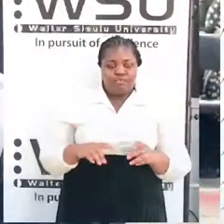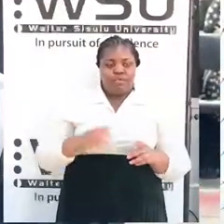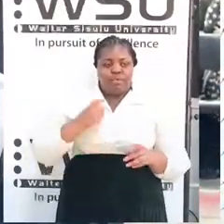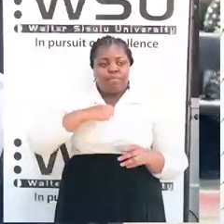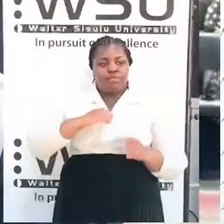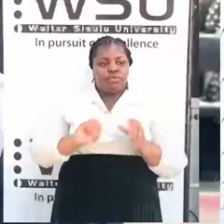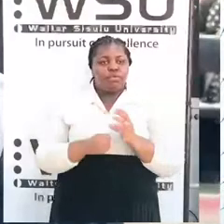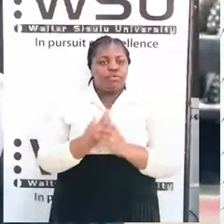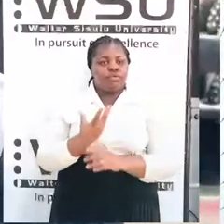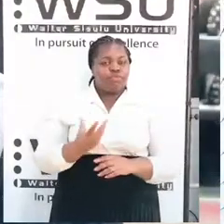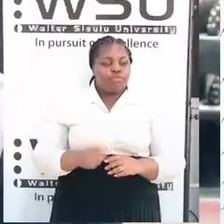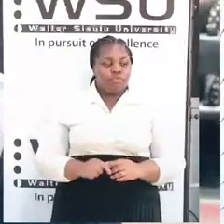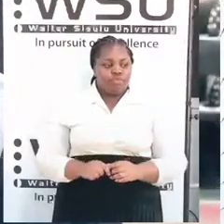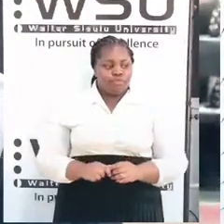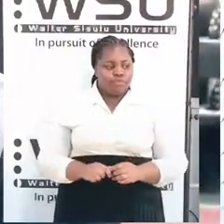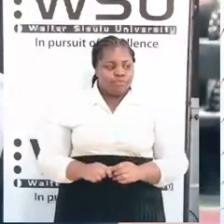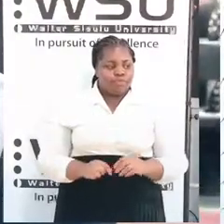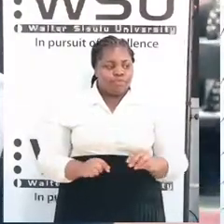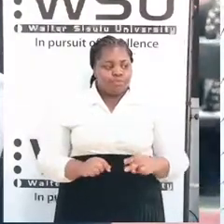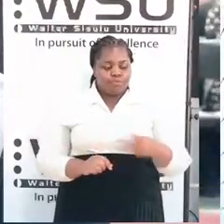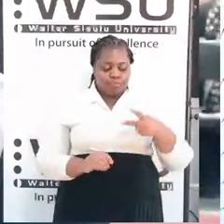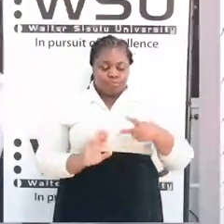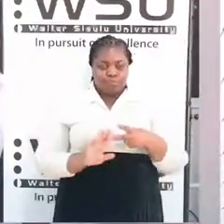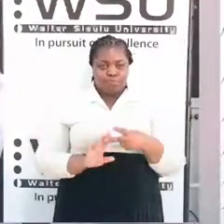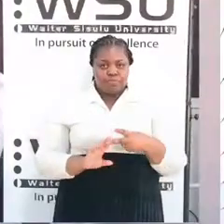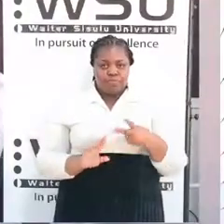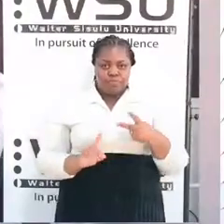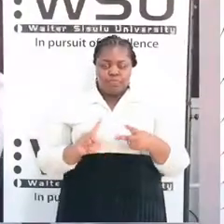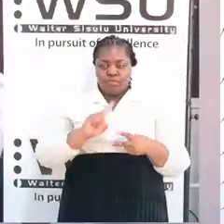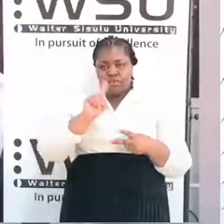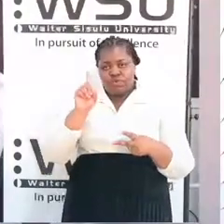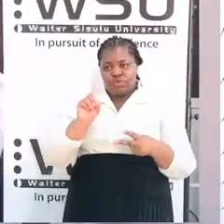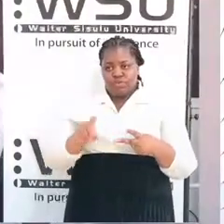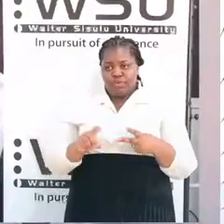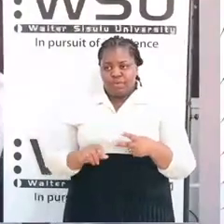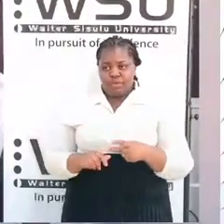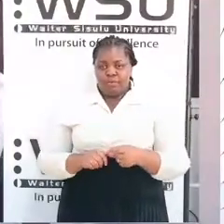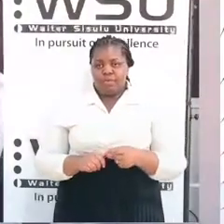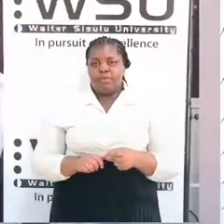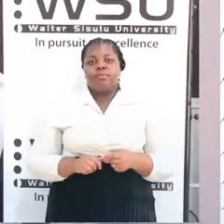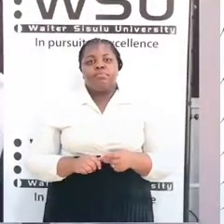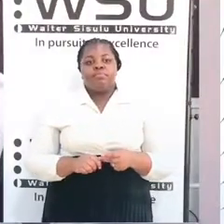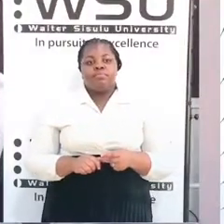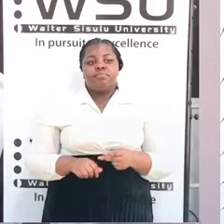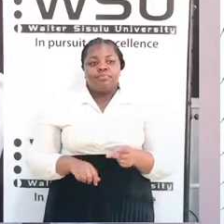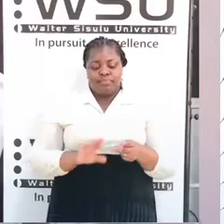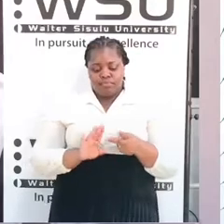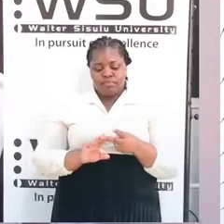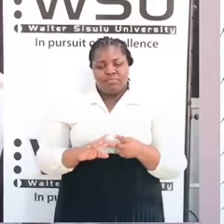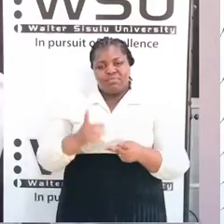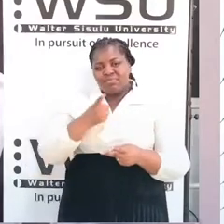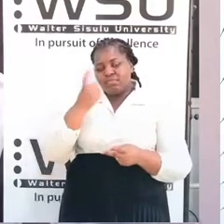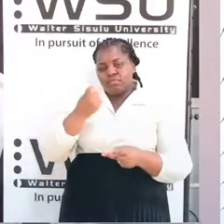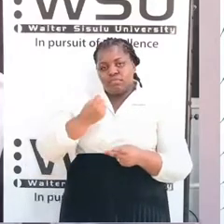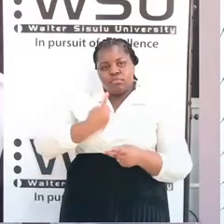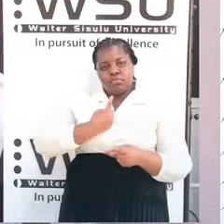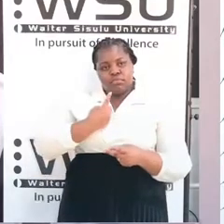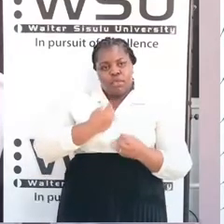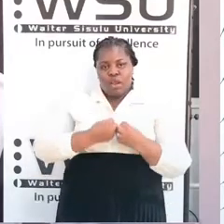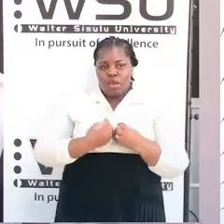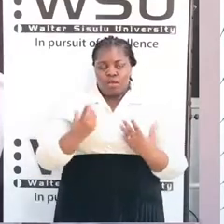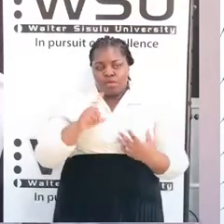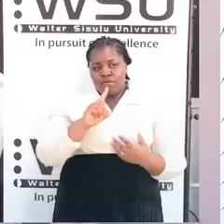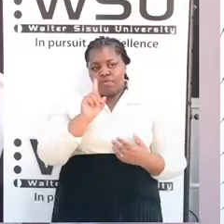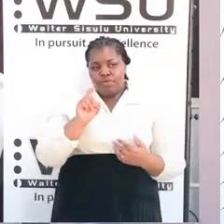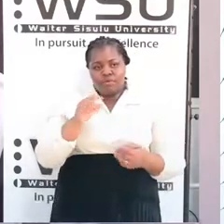growth. The second punctuation is a question mark. You have asked yourselves a lot of questions